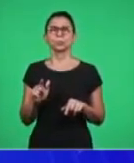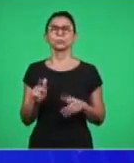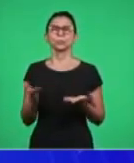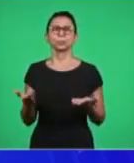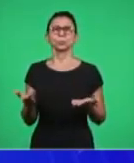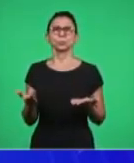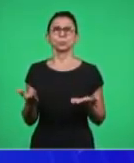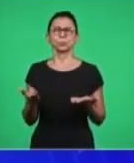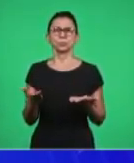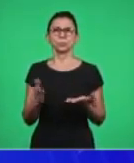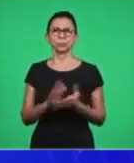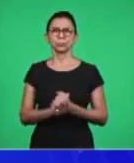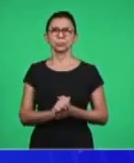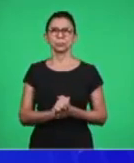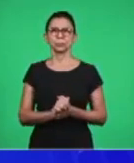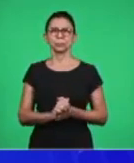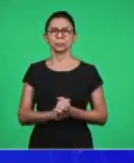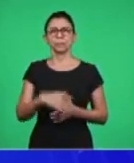Now, our projects,